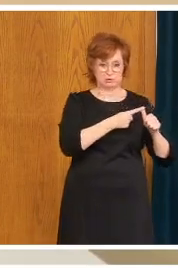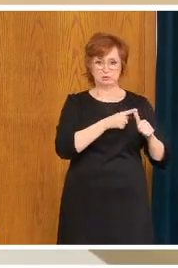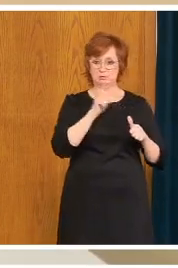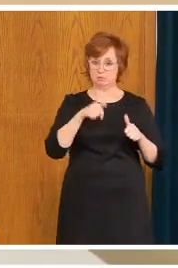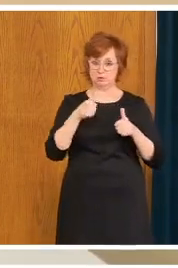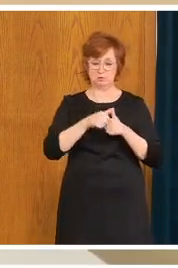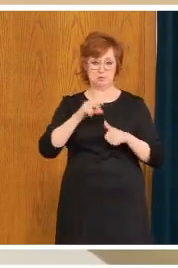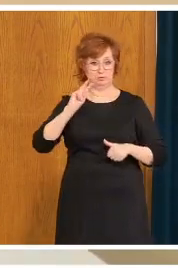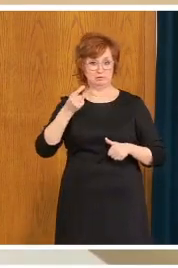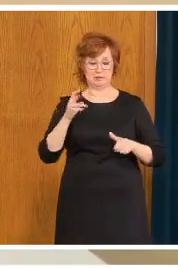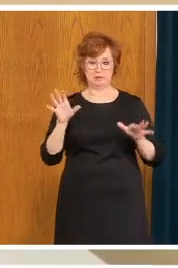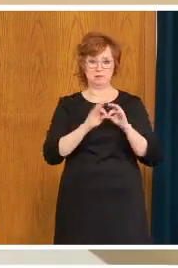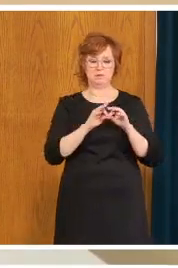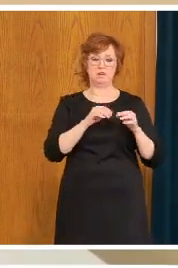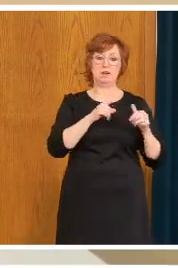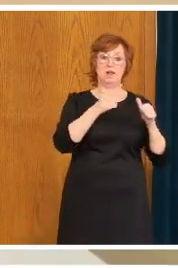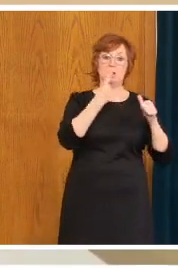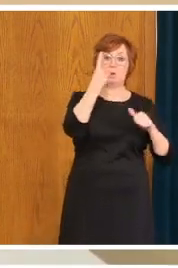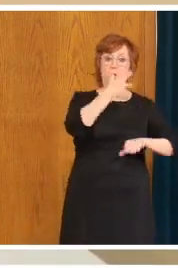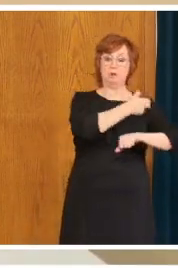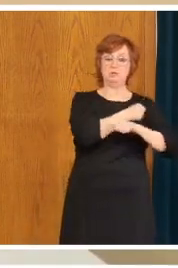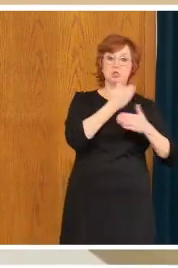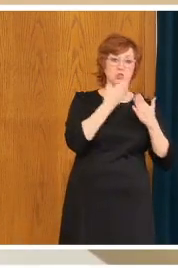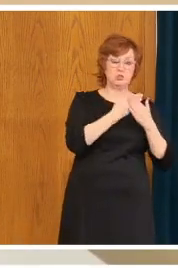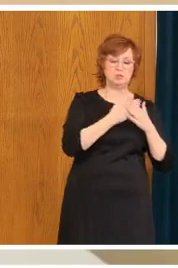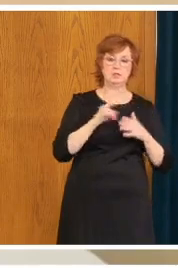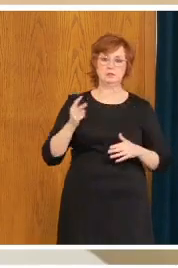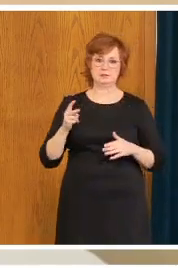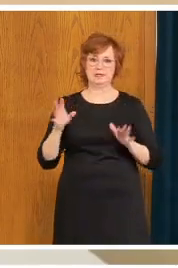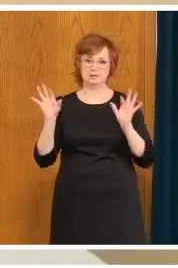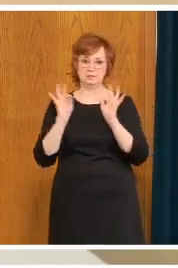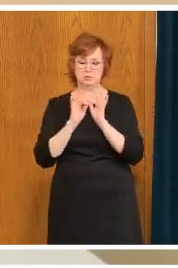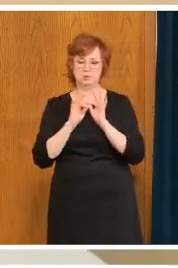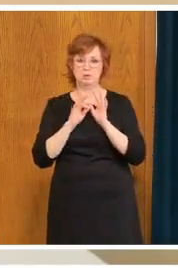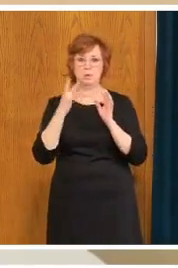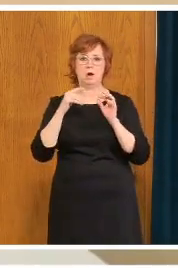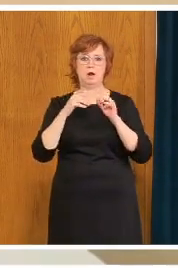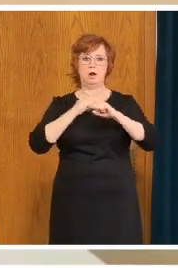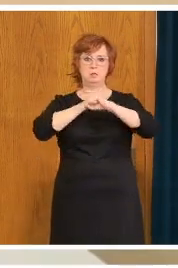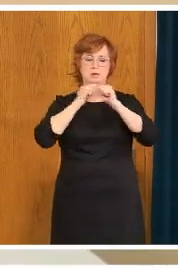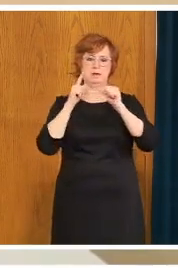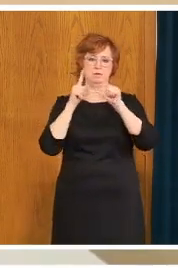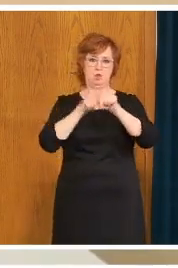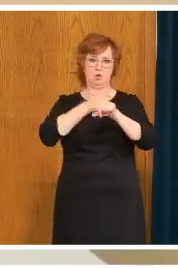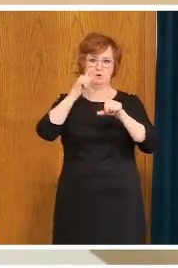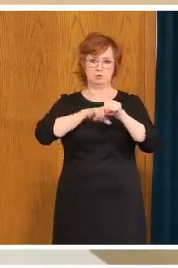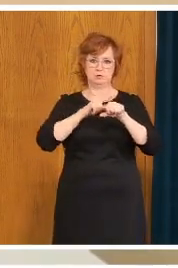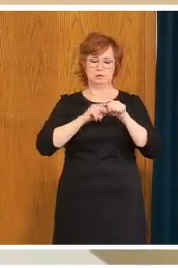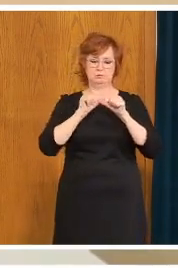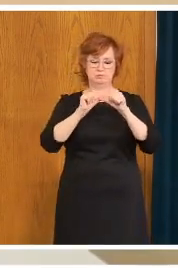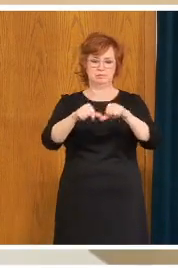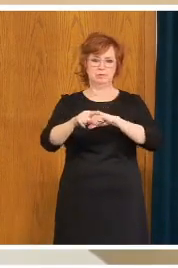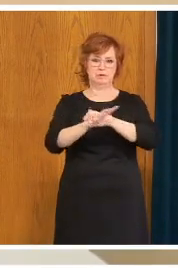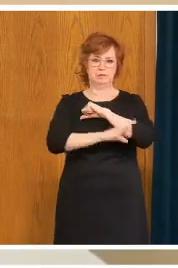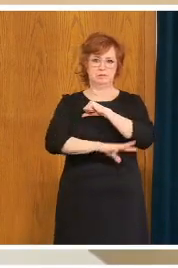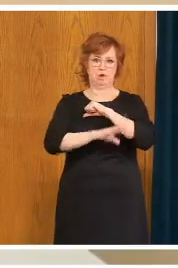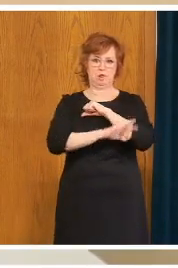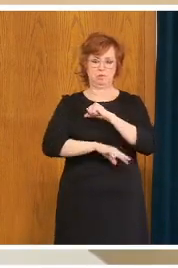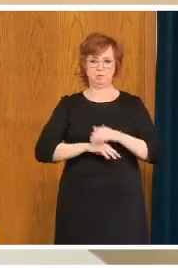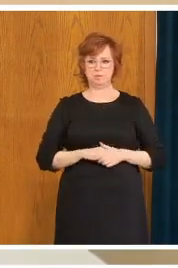because first dose is good, second dose is better. That provides you that long-term protection that will protect us into the summer and fall. Thank